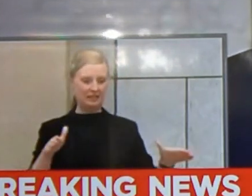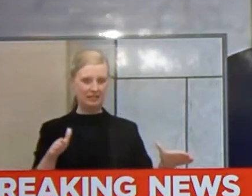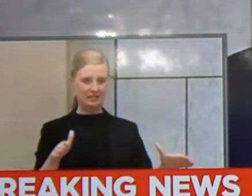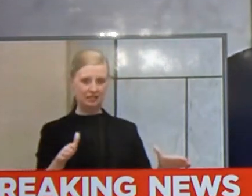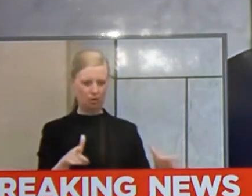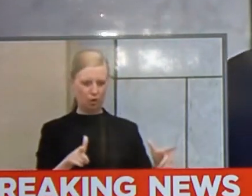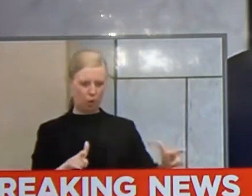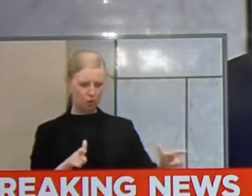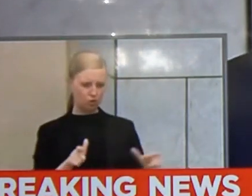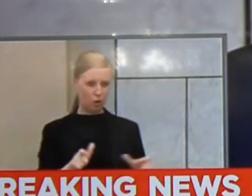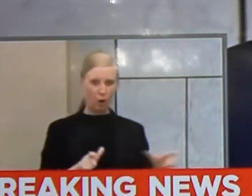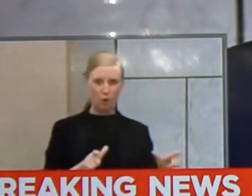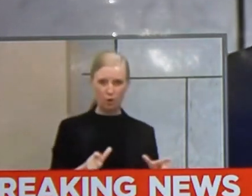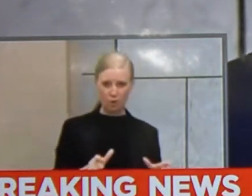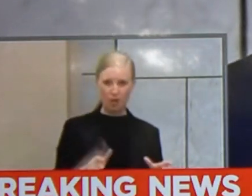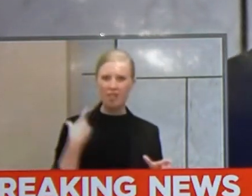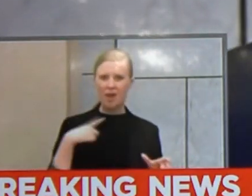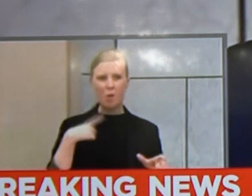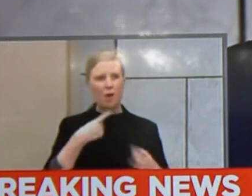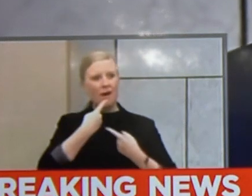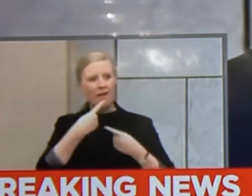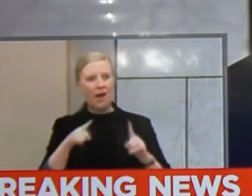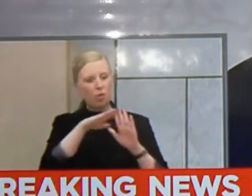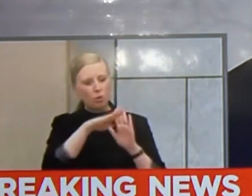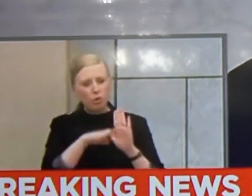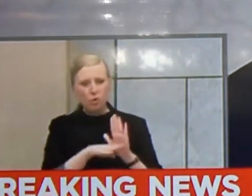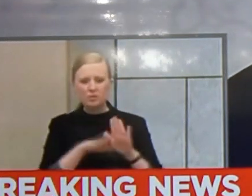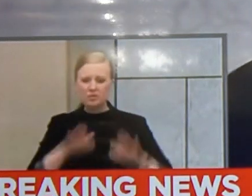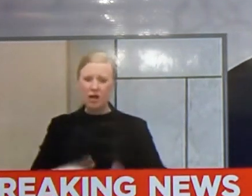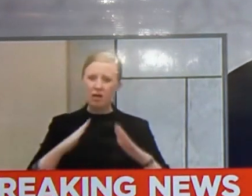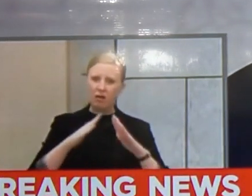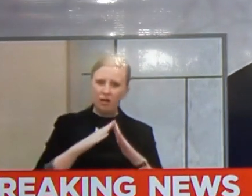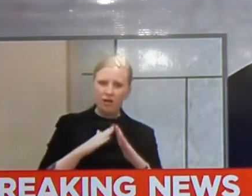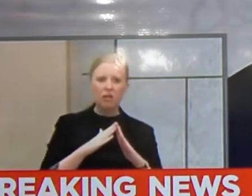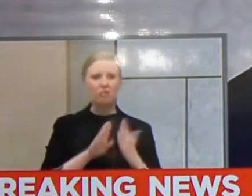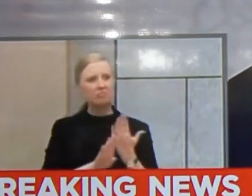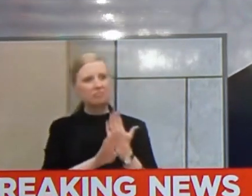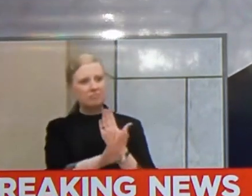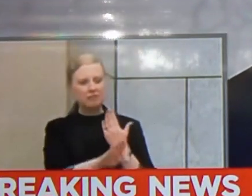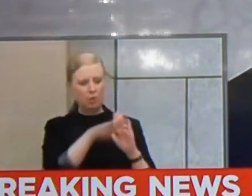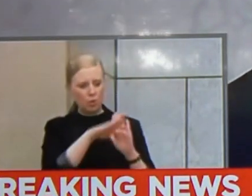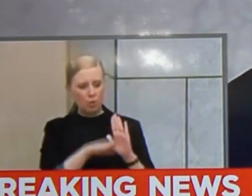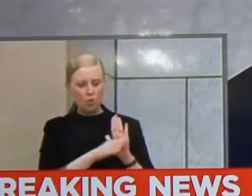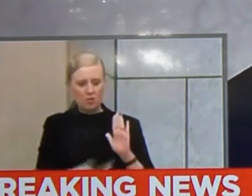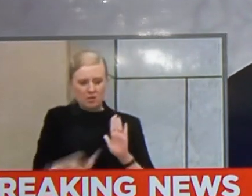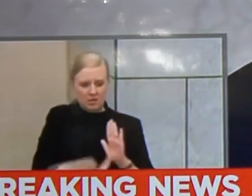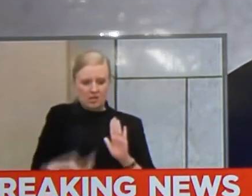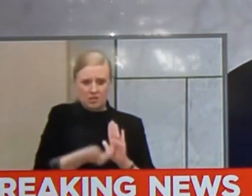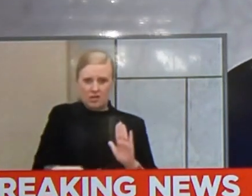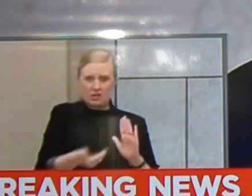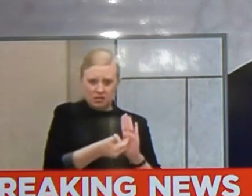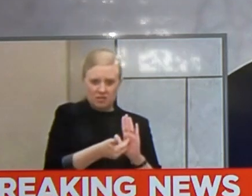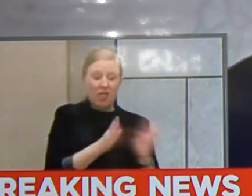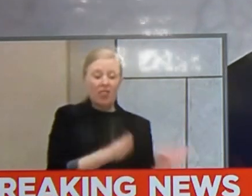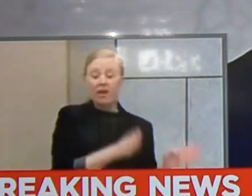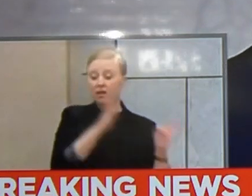those restrictions and those limitations and those controls, and then the economic supports that are necessary to cushion the impact of those